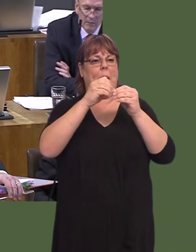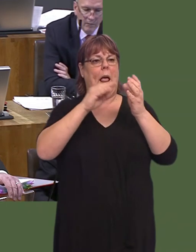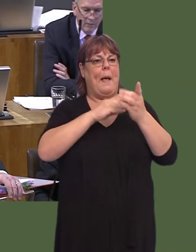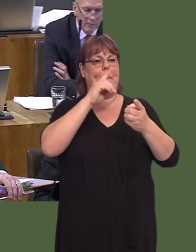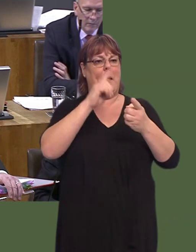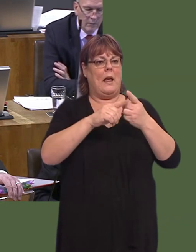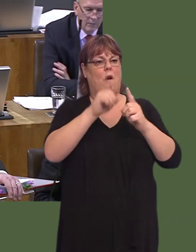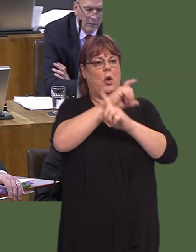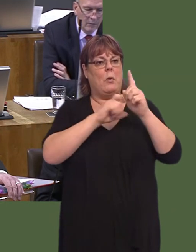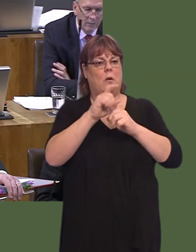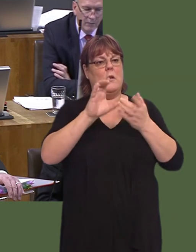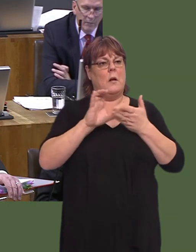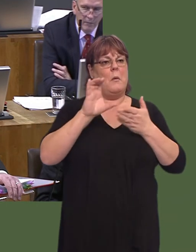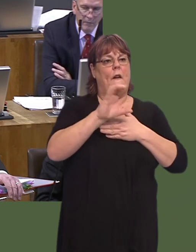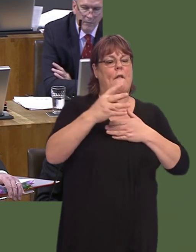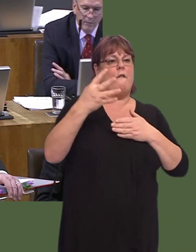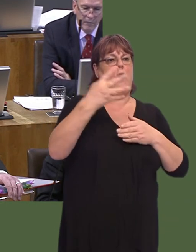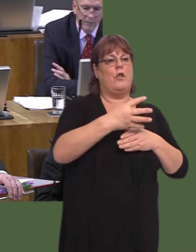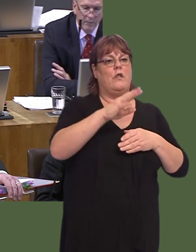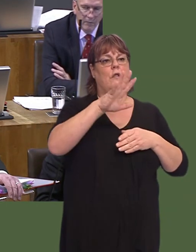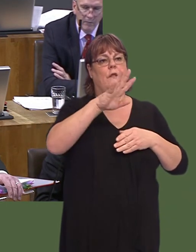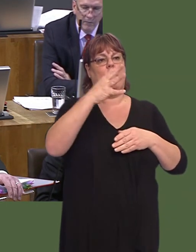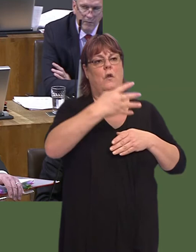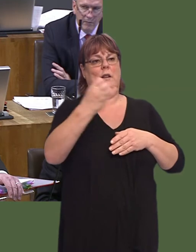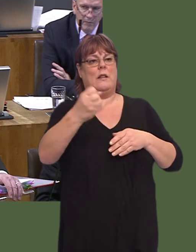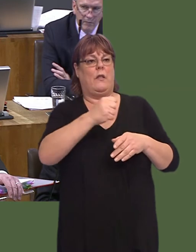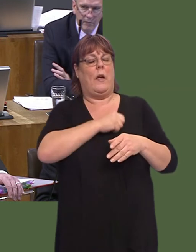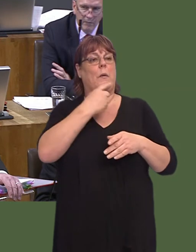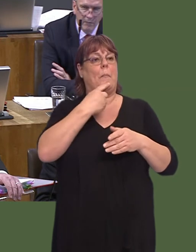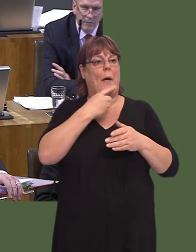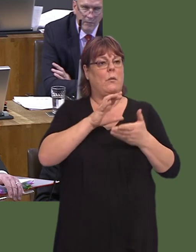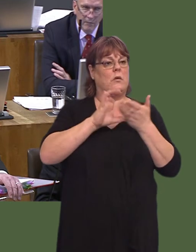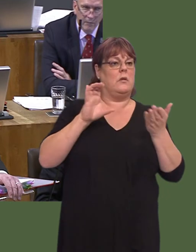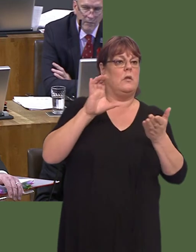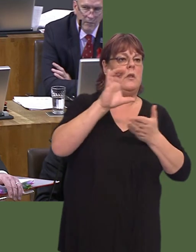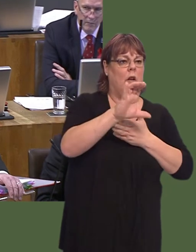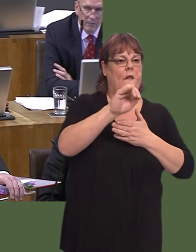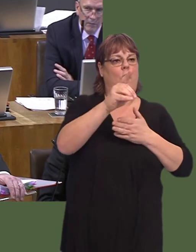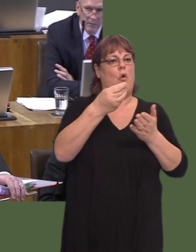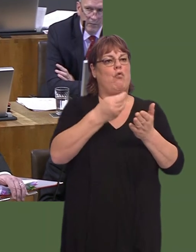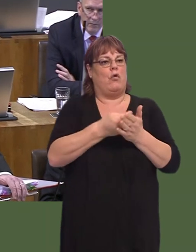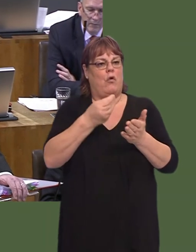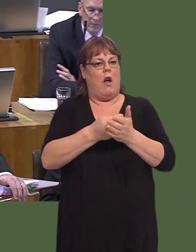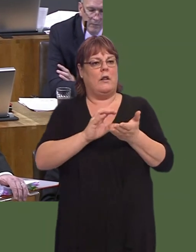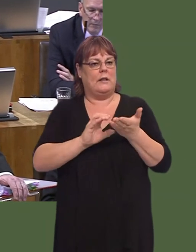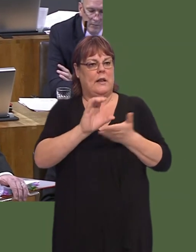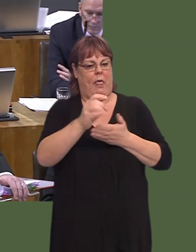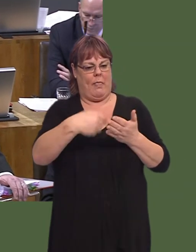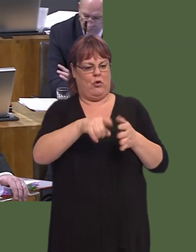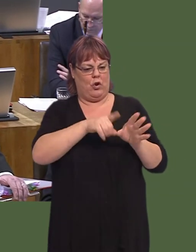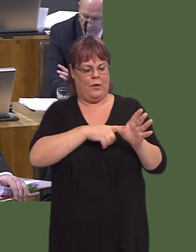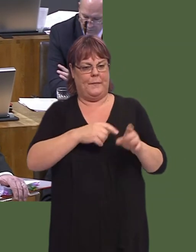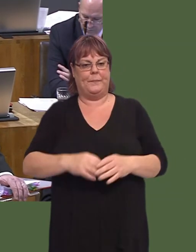have provided £446,000 of funding to Bowso from the Violence Against Women, Domestic Abuse and Sexual Violence Revenue Grant during